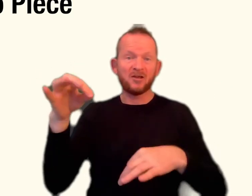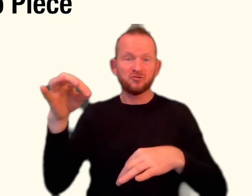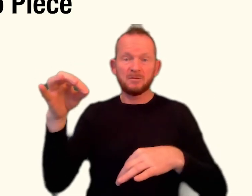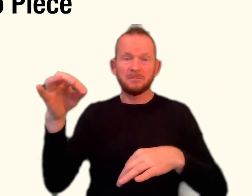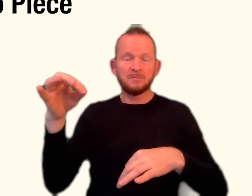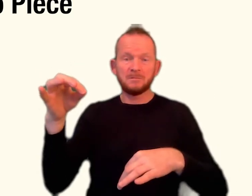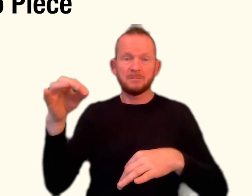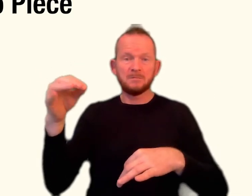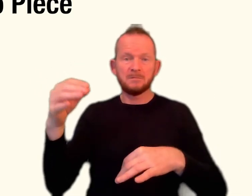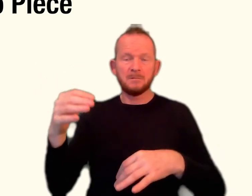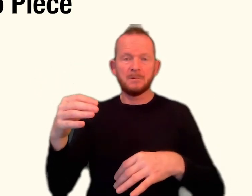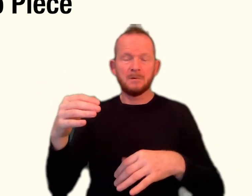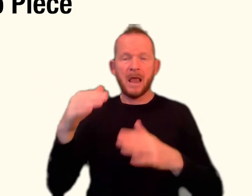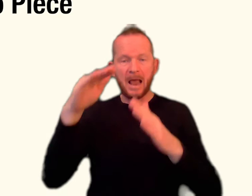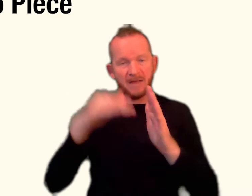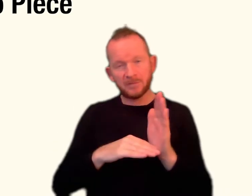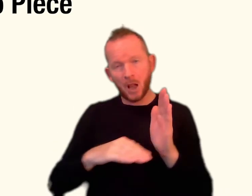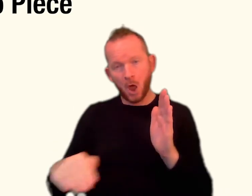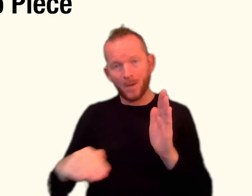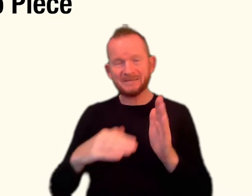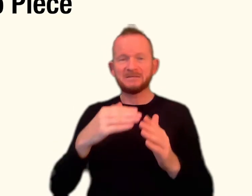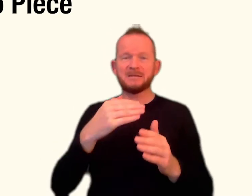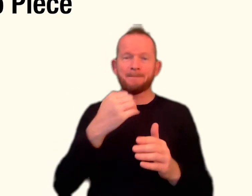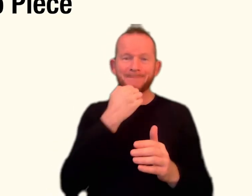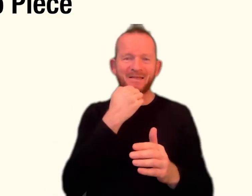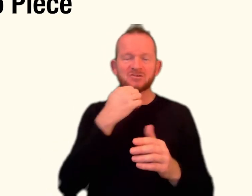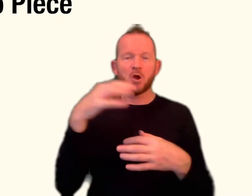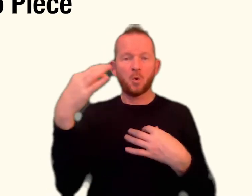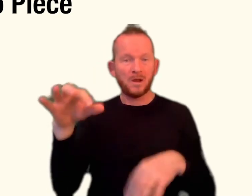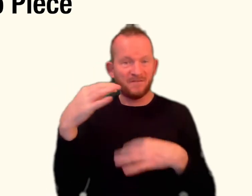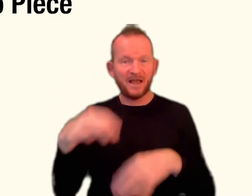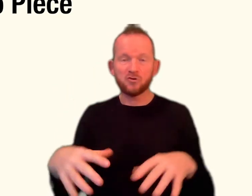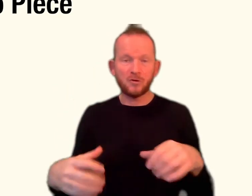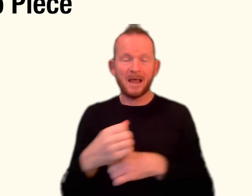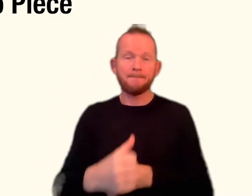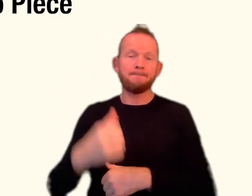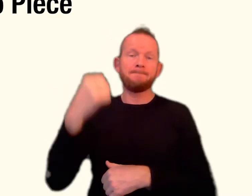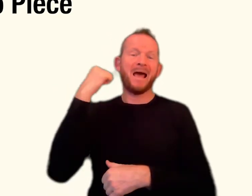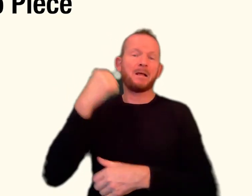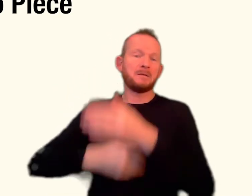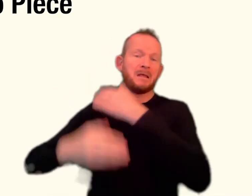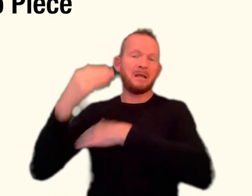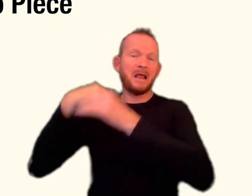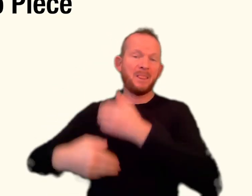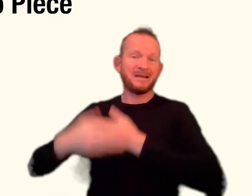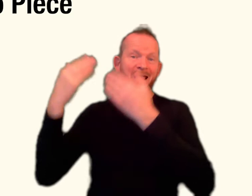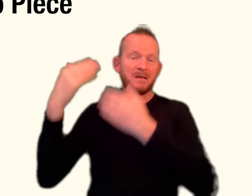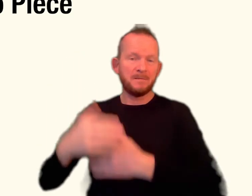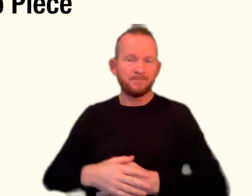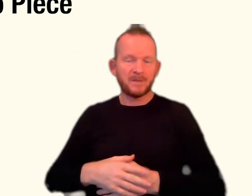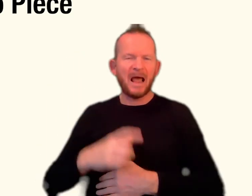name. I don't have even the lowest type of maths qualification you could get back in the day. I think it